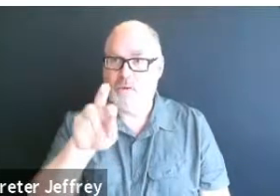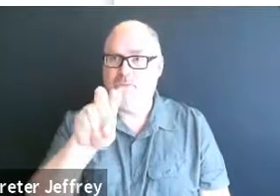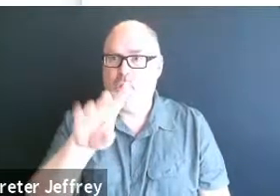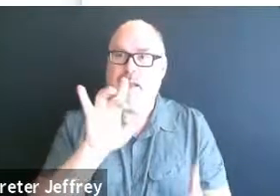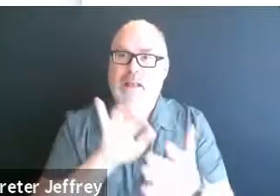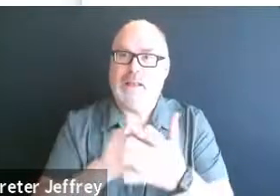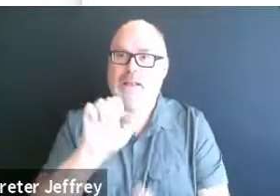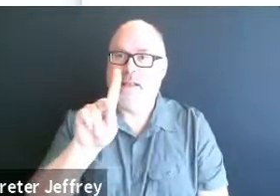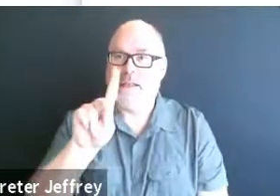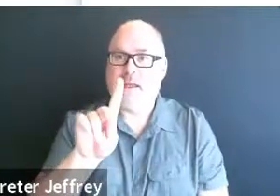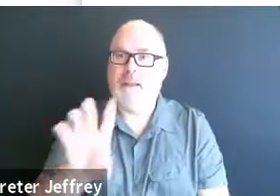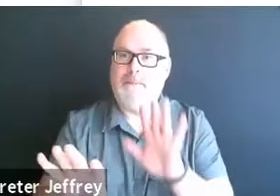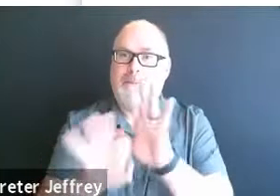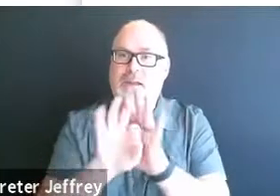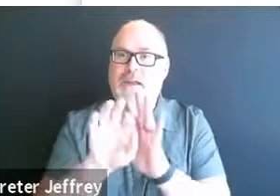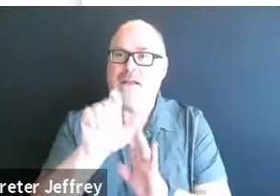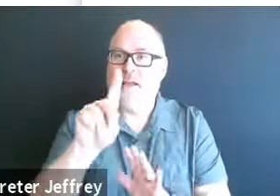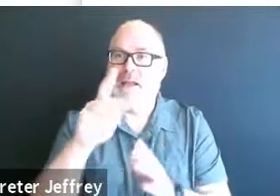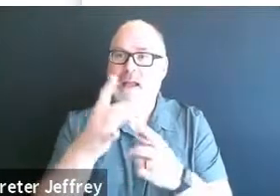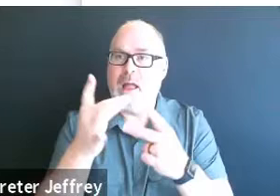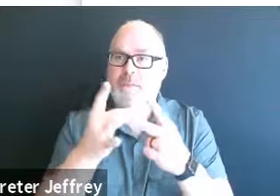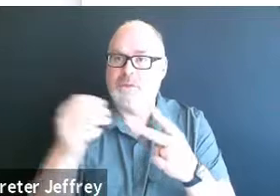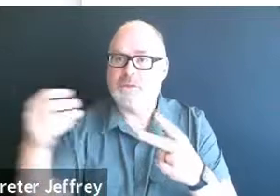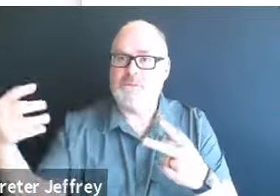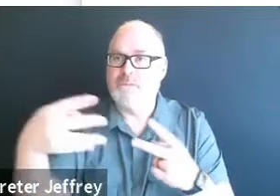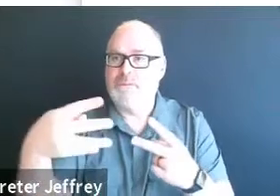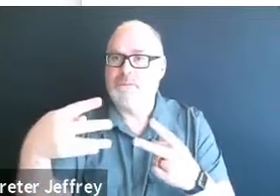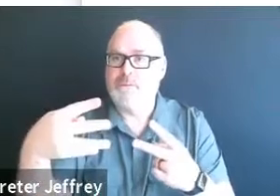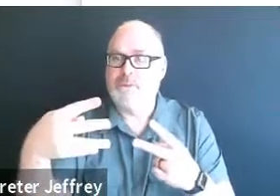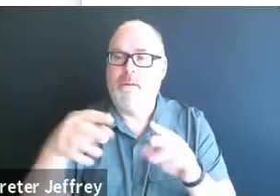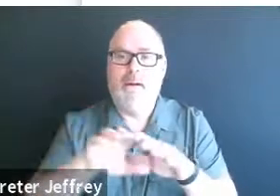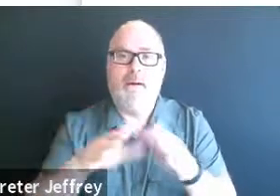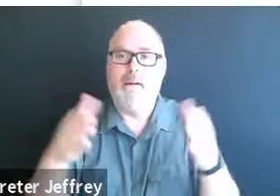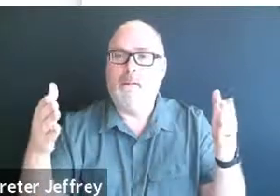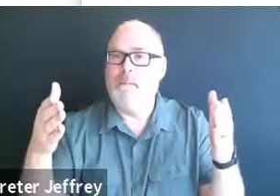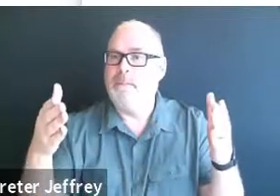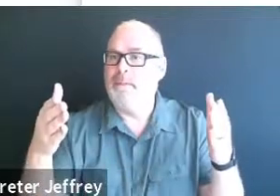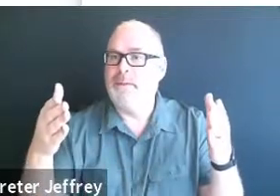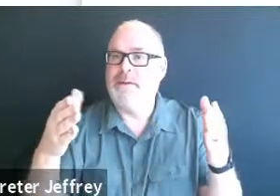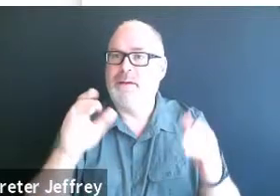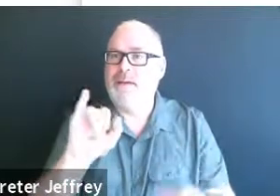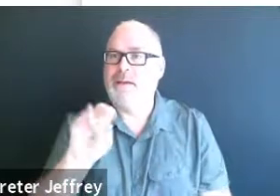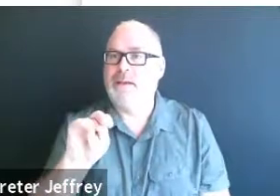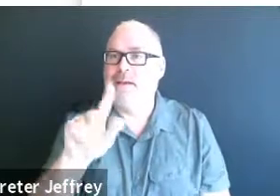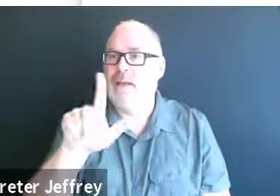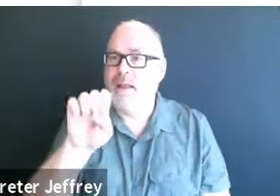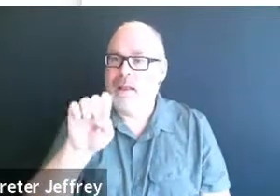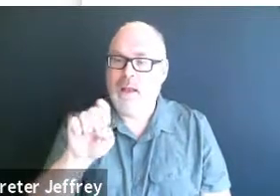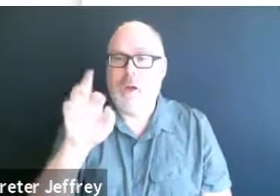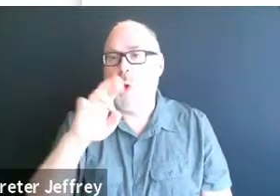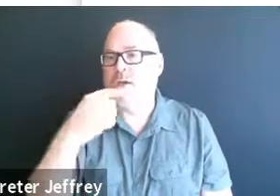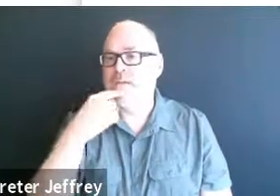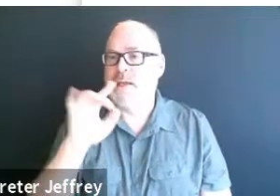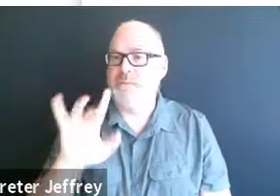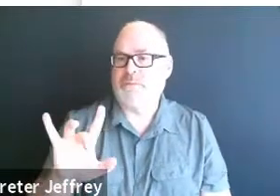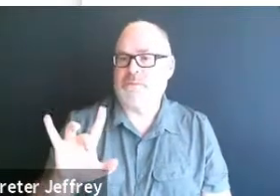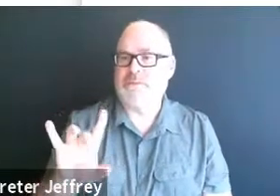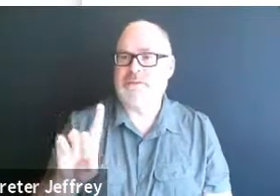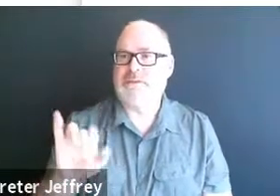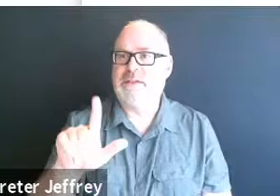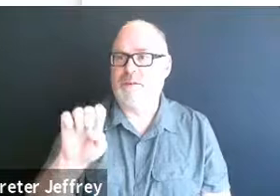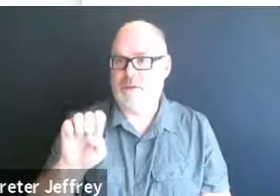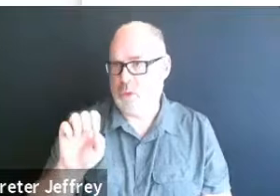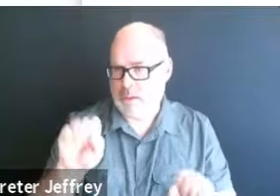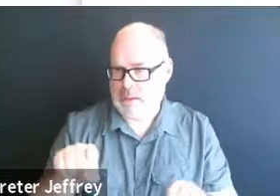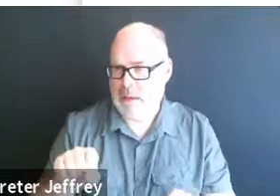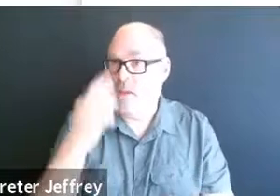options. And you can automatically open an inline preview, or if you decide you don't, you can disable. For the